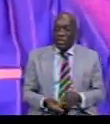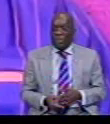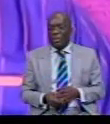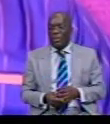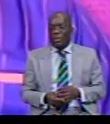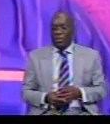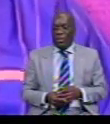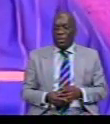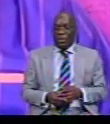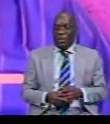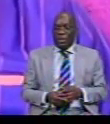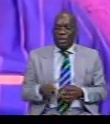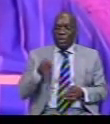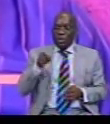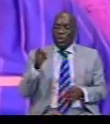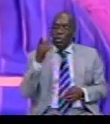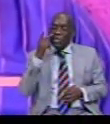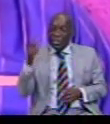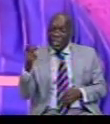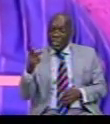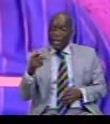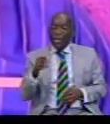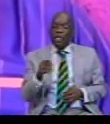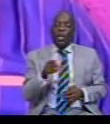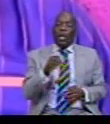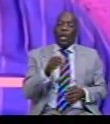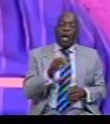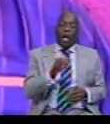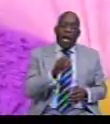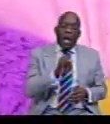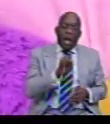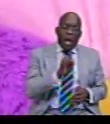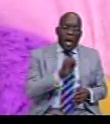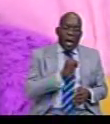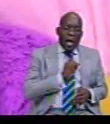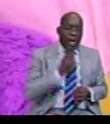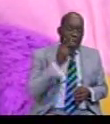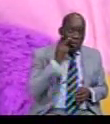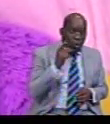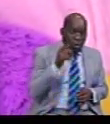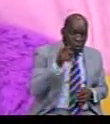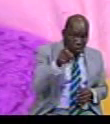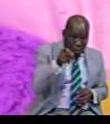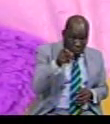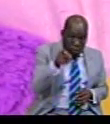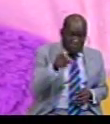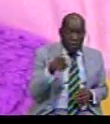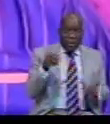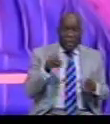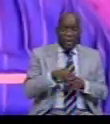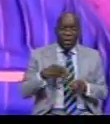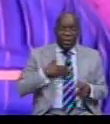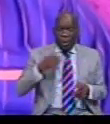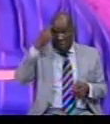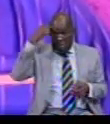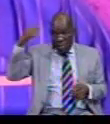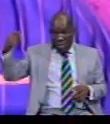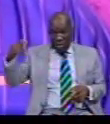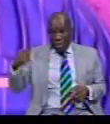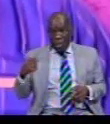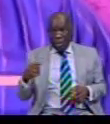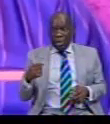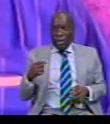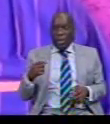Well, you see, I saw you in my dream. I saw someone running after you so speedily. And eventually, you were